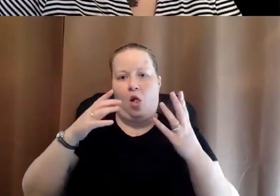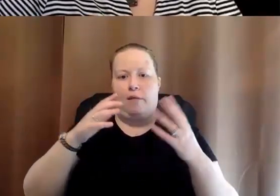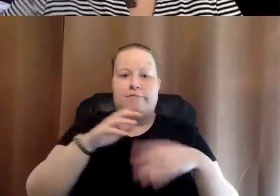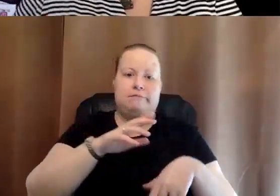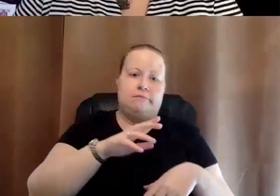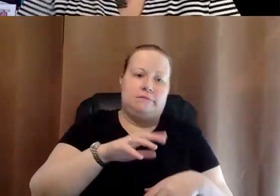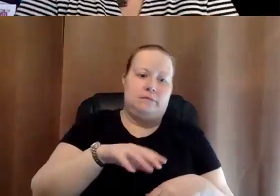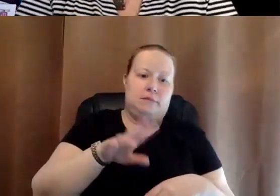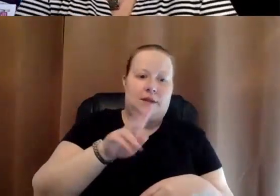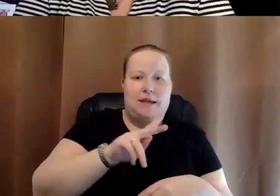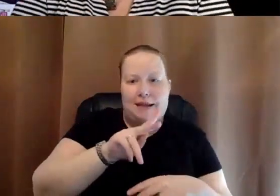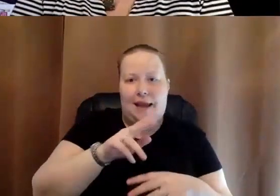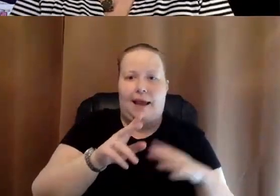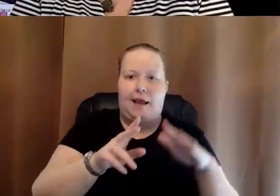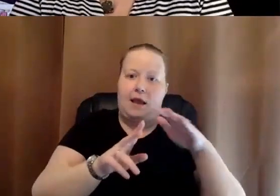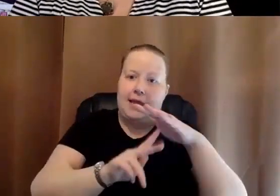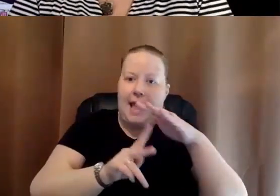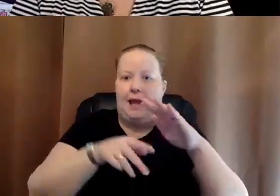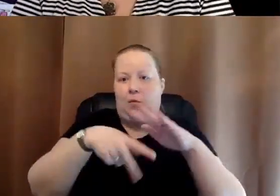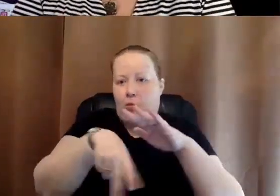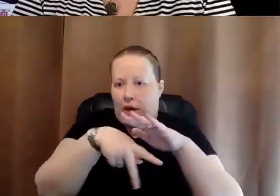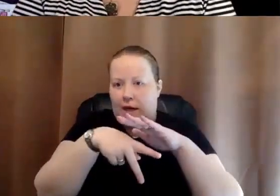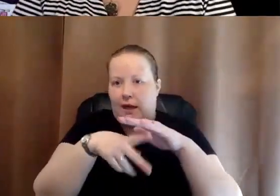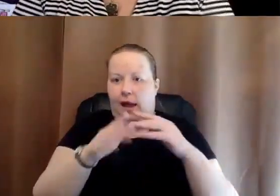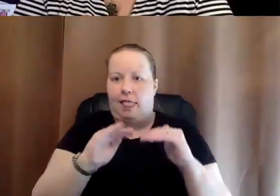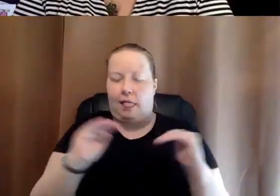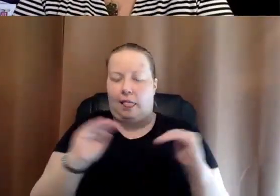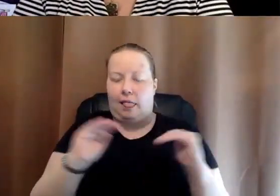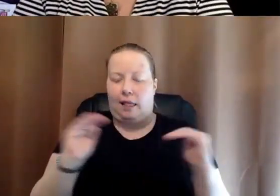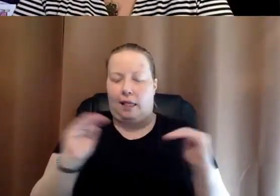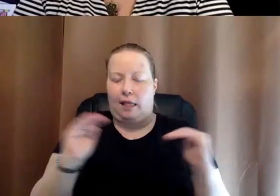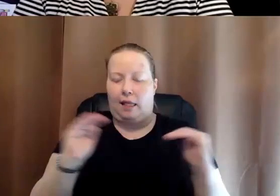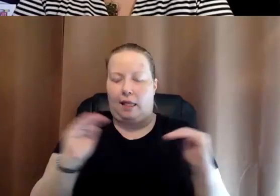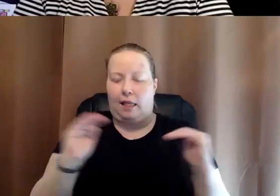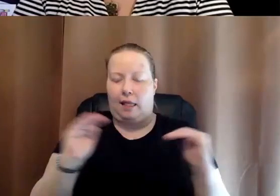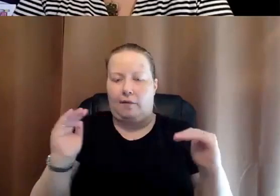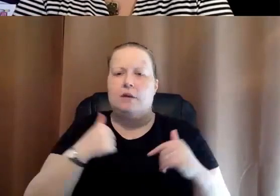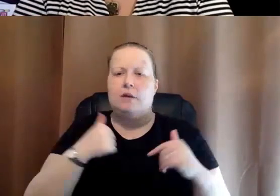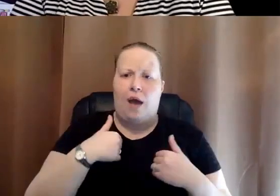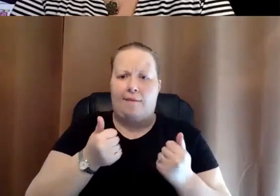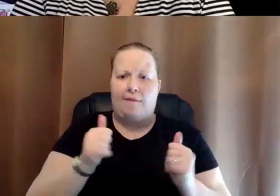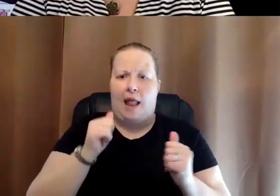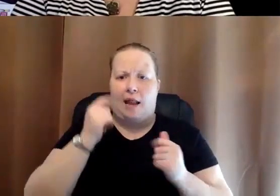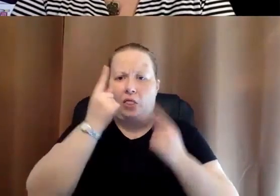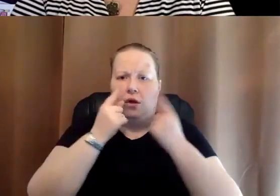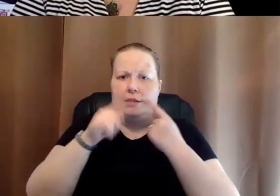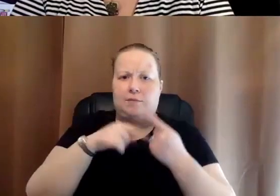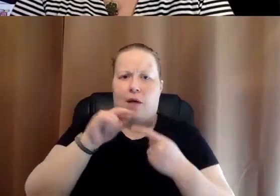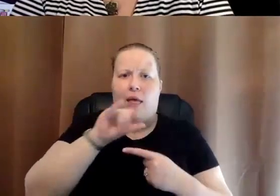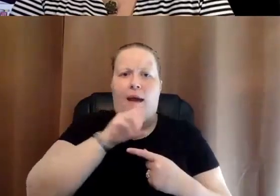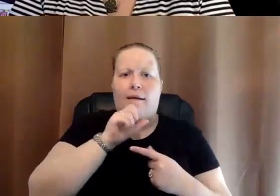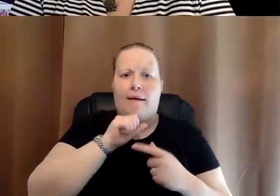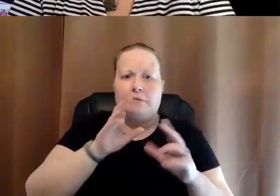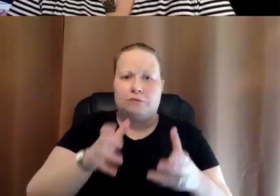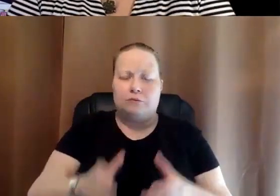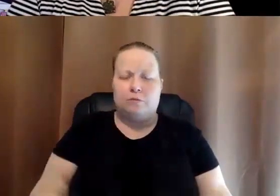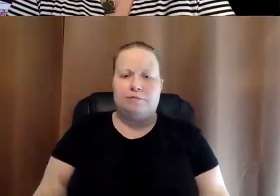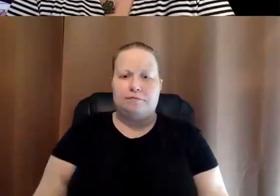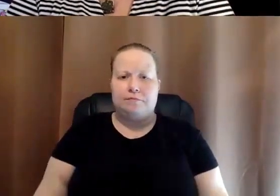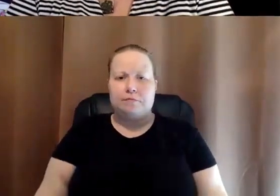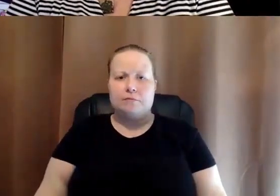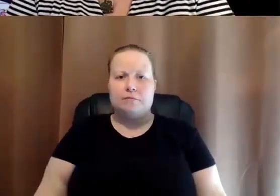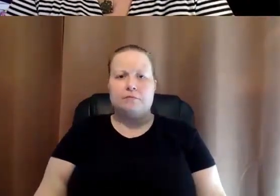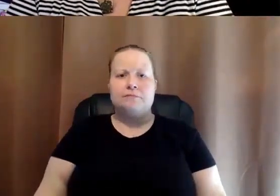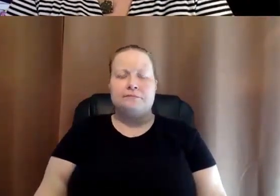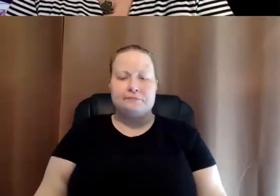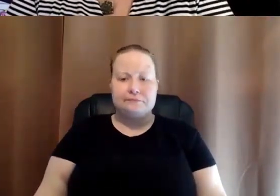even pre-primary or pre-K levels. I wonder if you've got any thoughts on that age demographic.